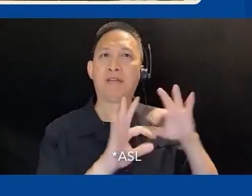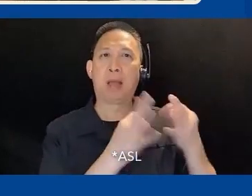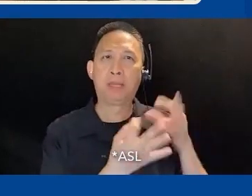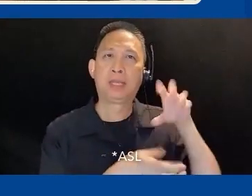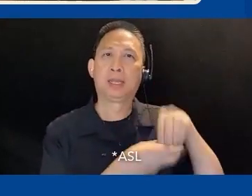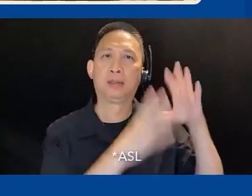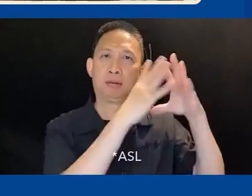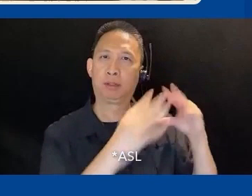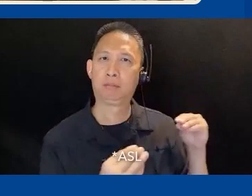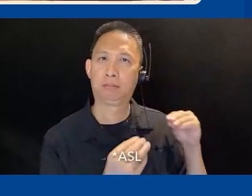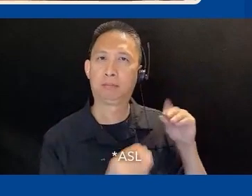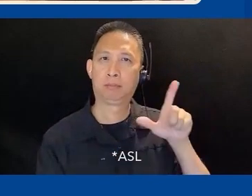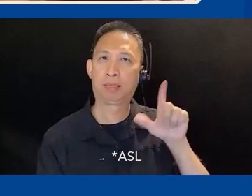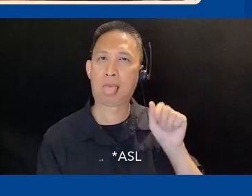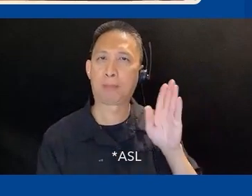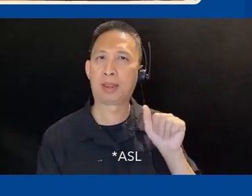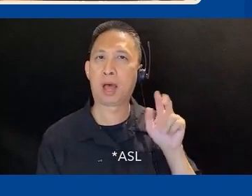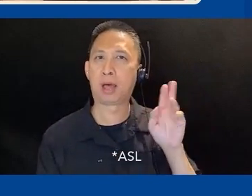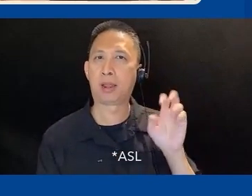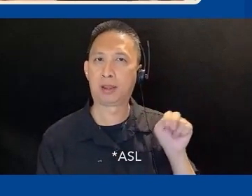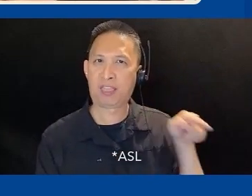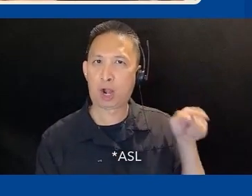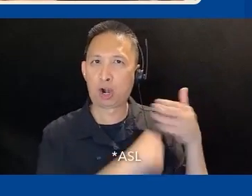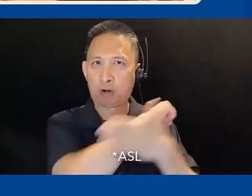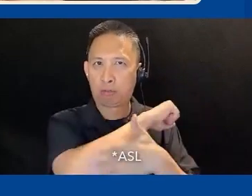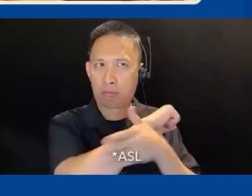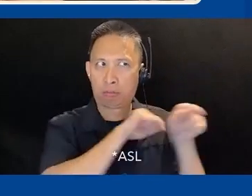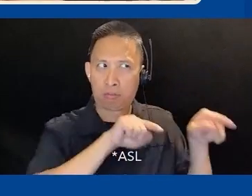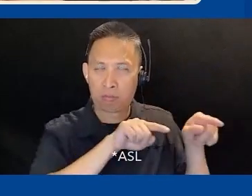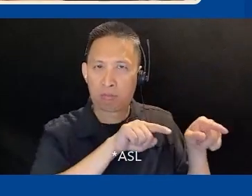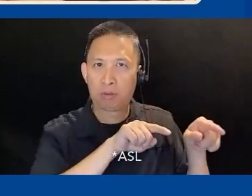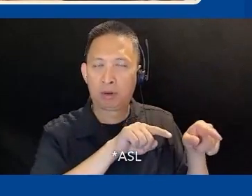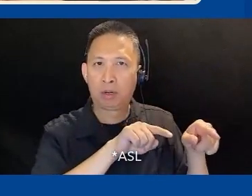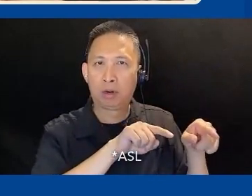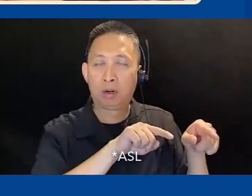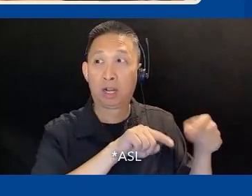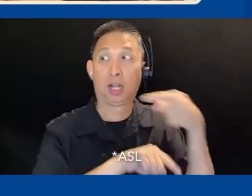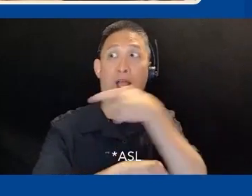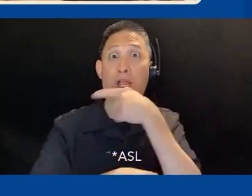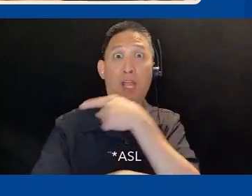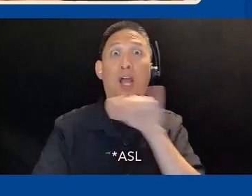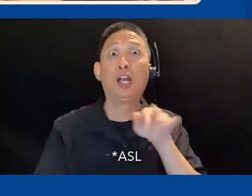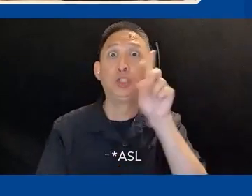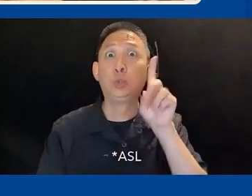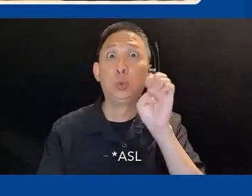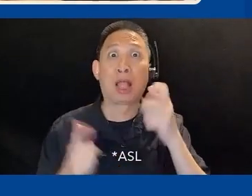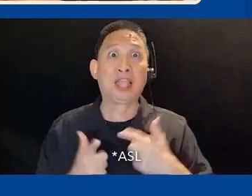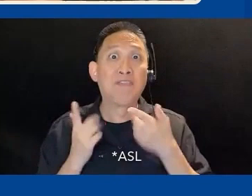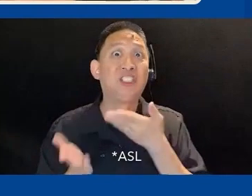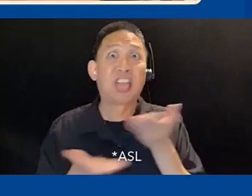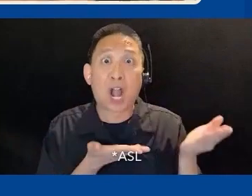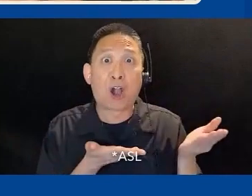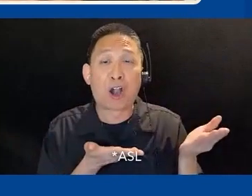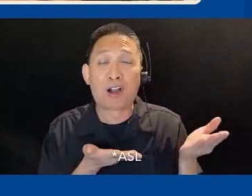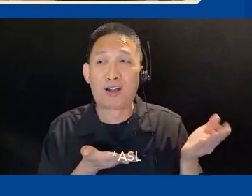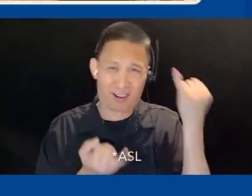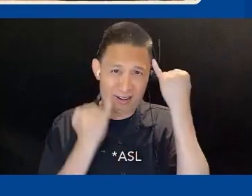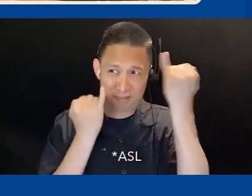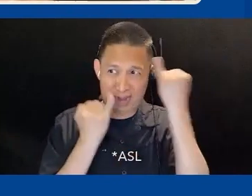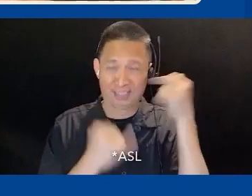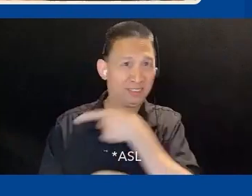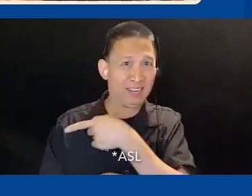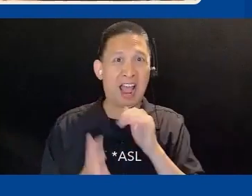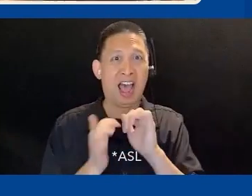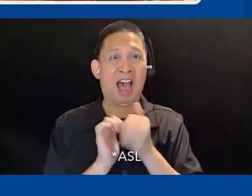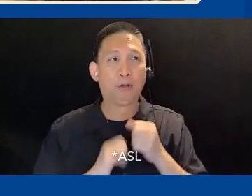Lebanon. Just think of the hoops that Jude has to hop through in terms of like protecting her